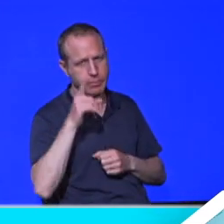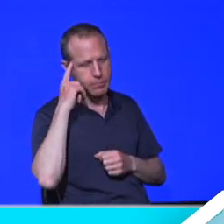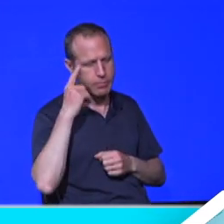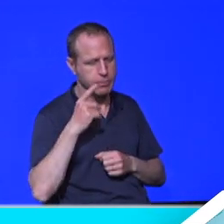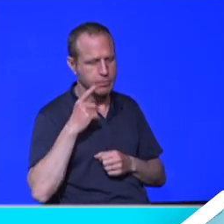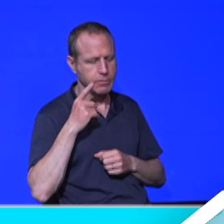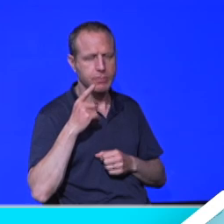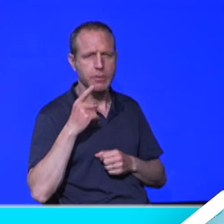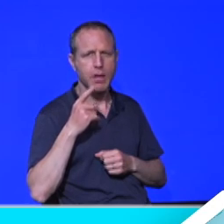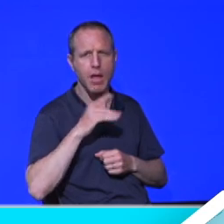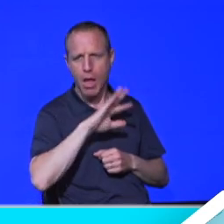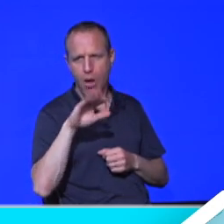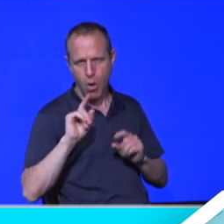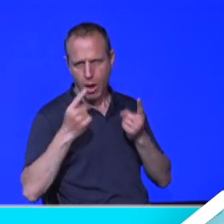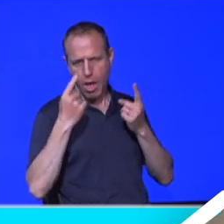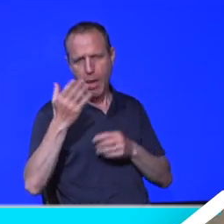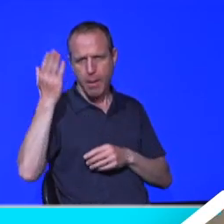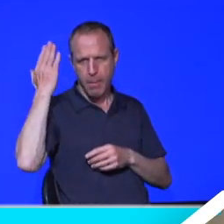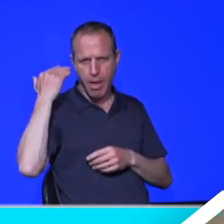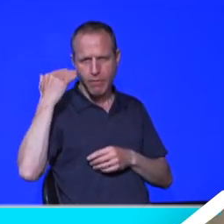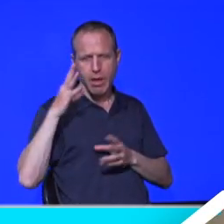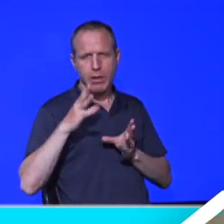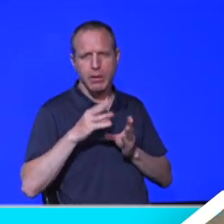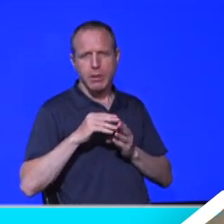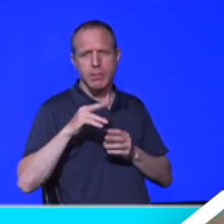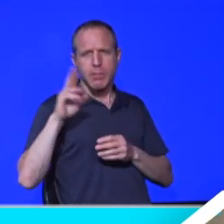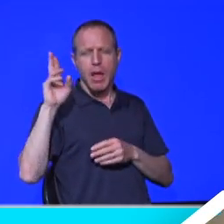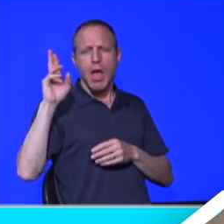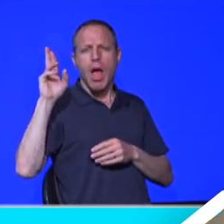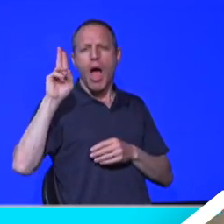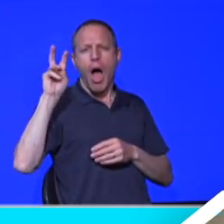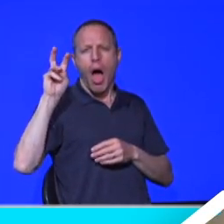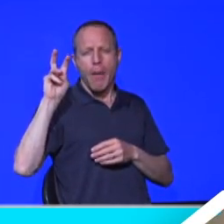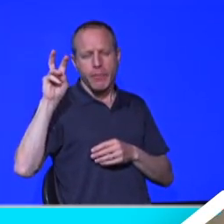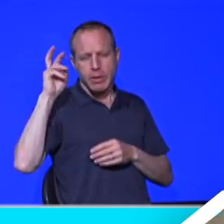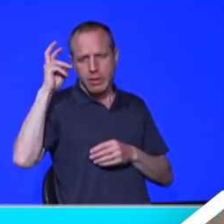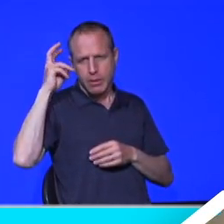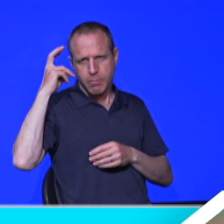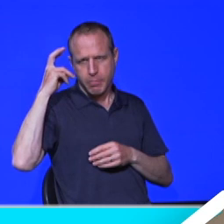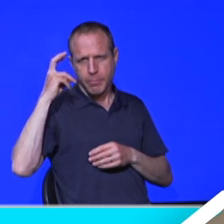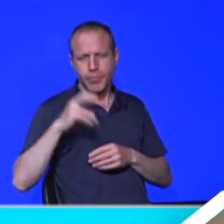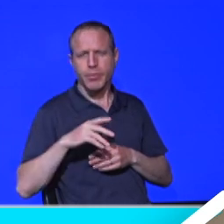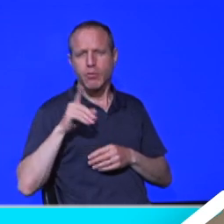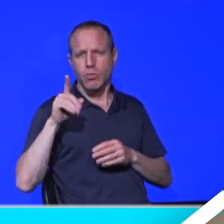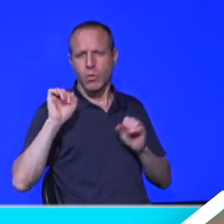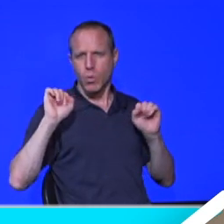It's already happened in the past with Rabbi Pinto, who is like the president of the